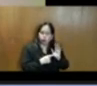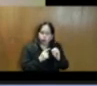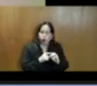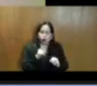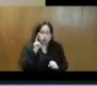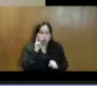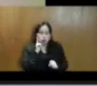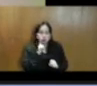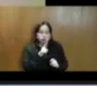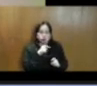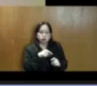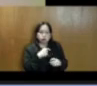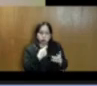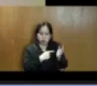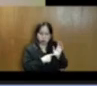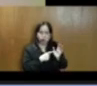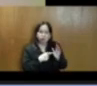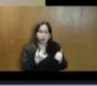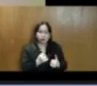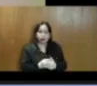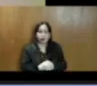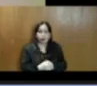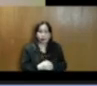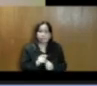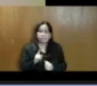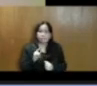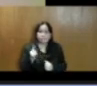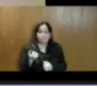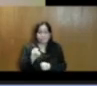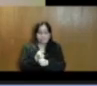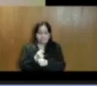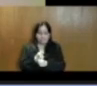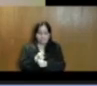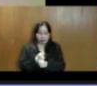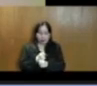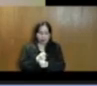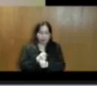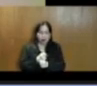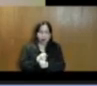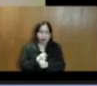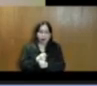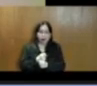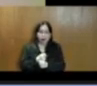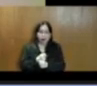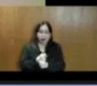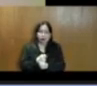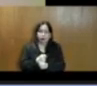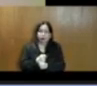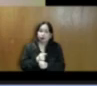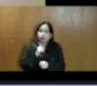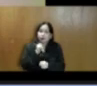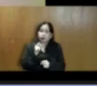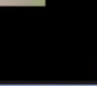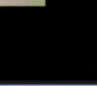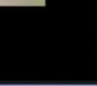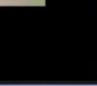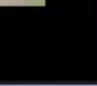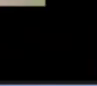in the way that we are doing. What it does also say is that it doesn't really have to